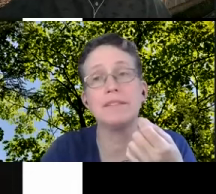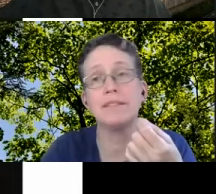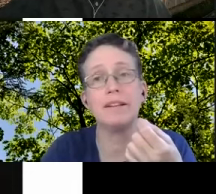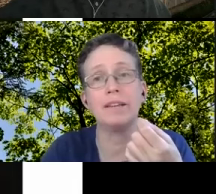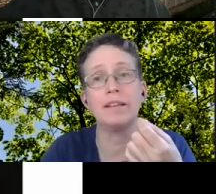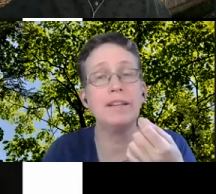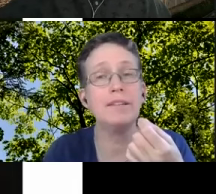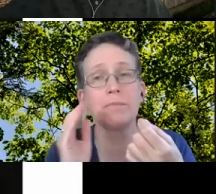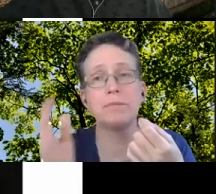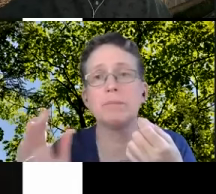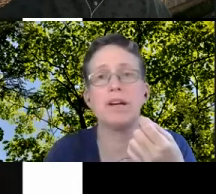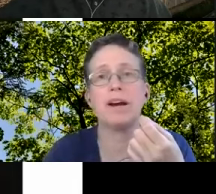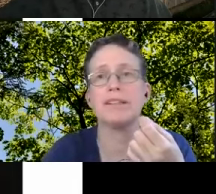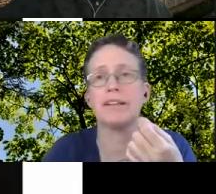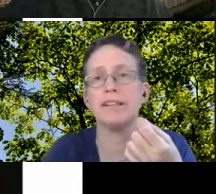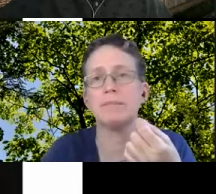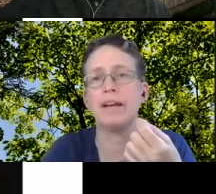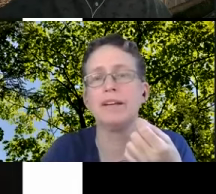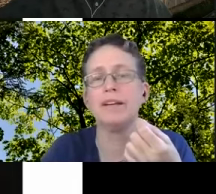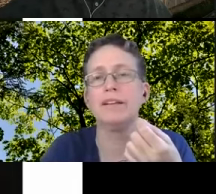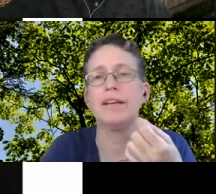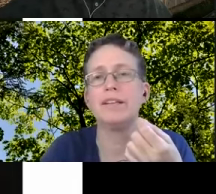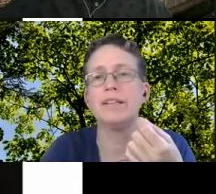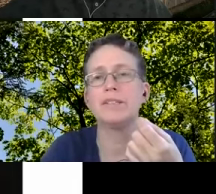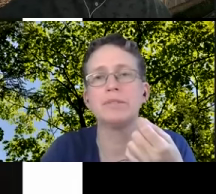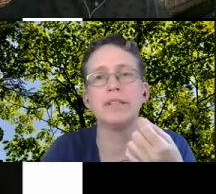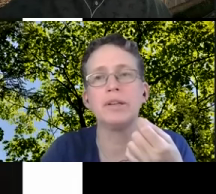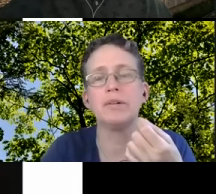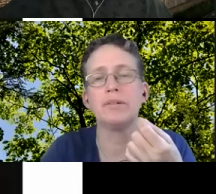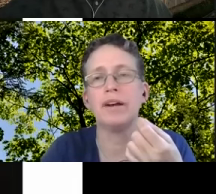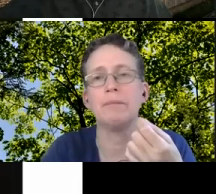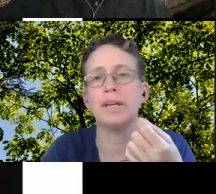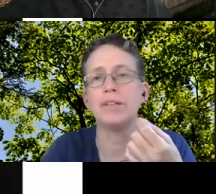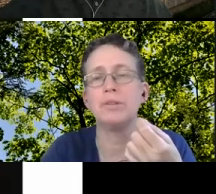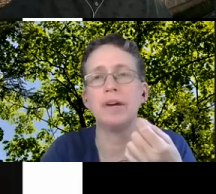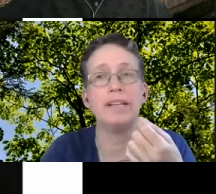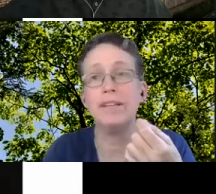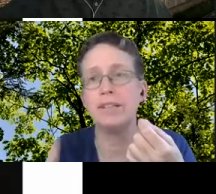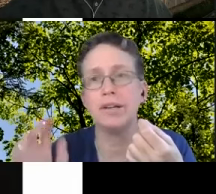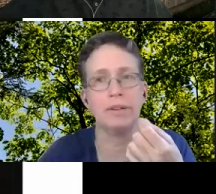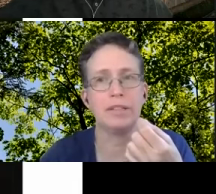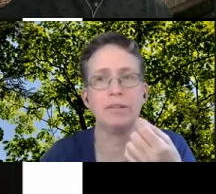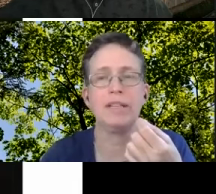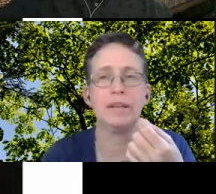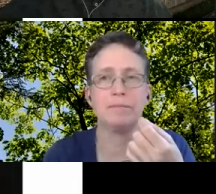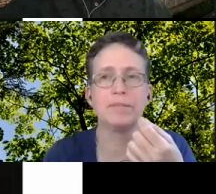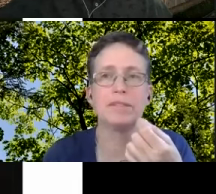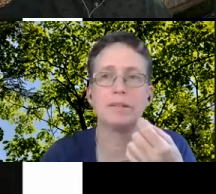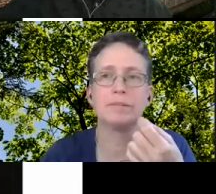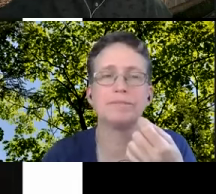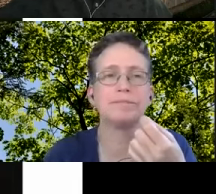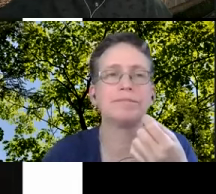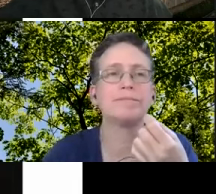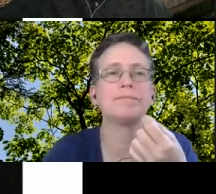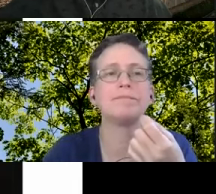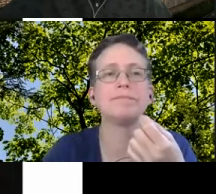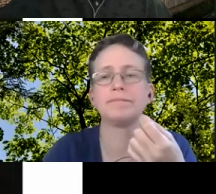leaves are super toxic in this plant. They just really don't get chewed on. Even deer really don't eat them. So.